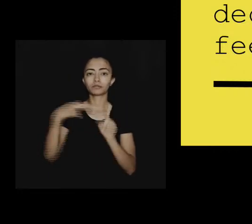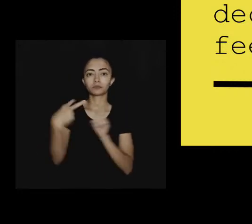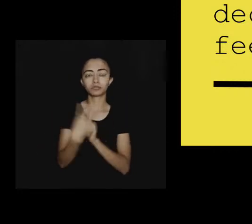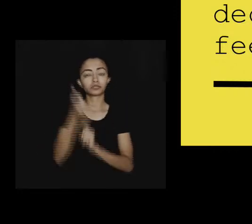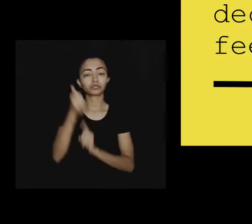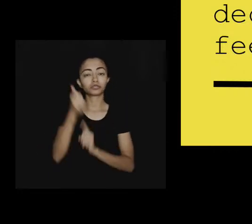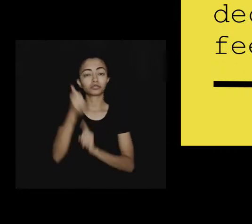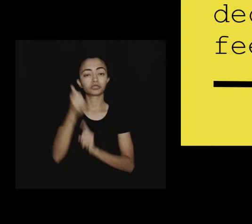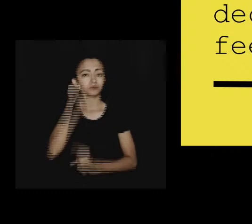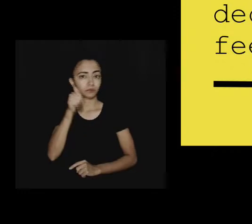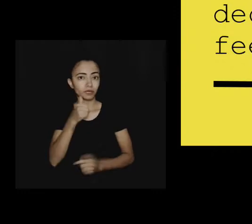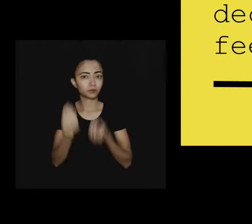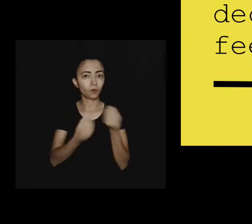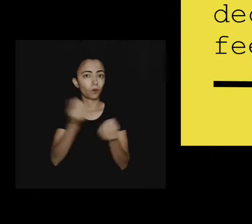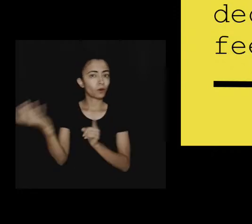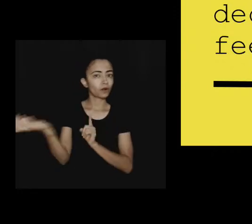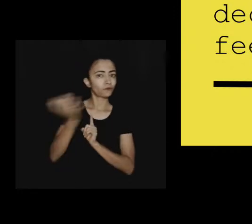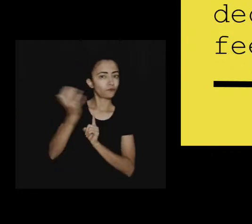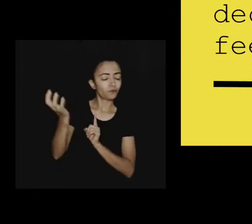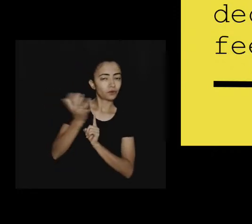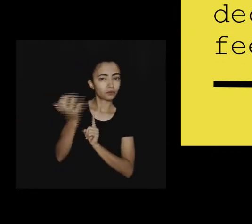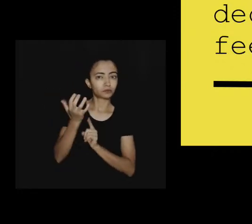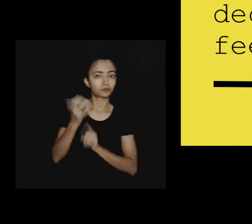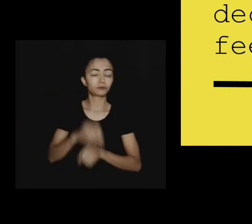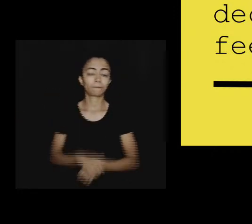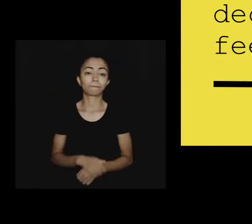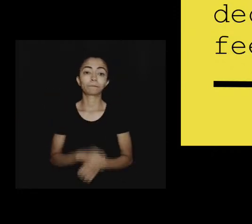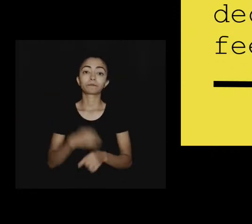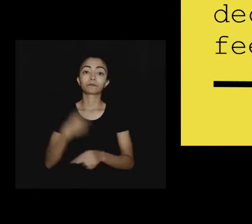second looking more at digital media as a key strategy that is